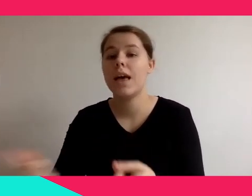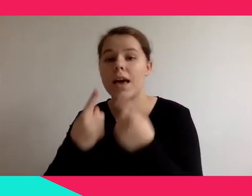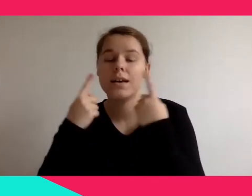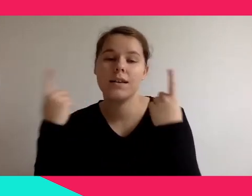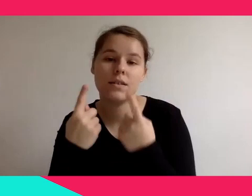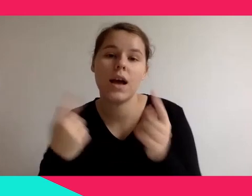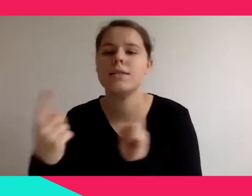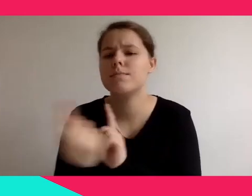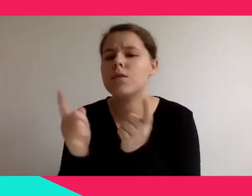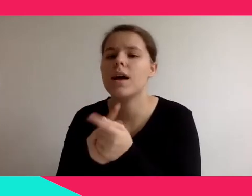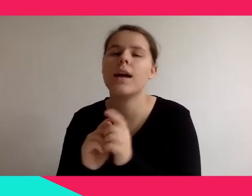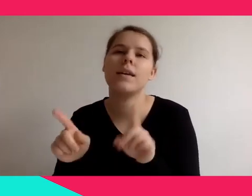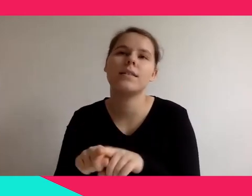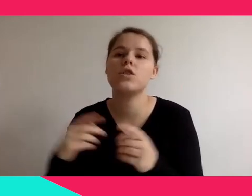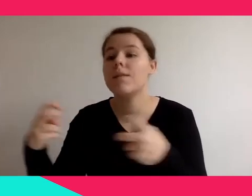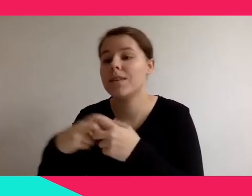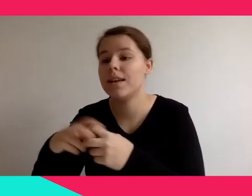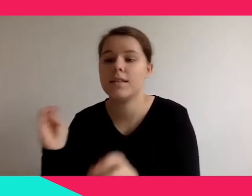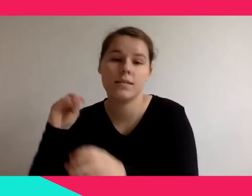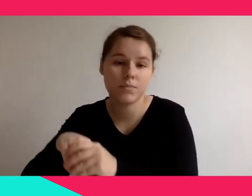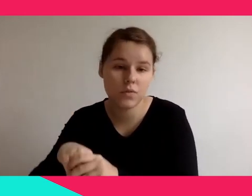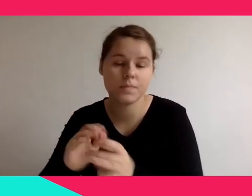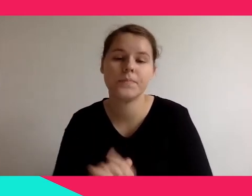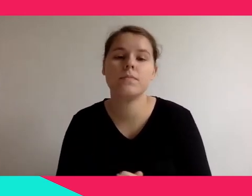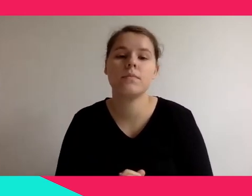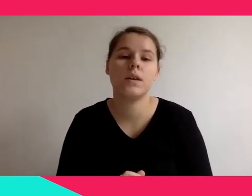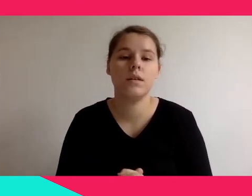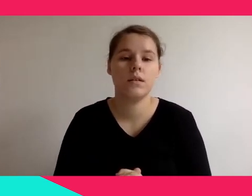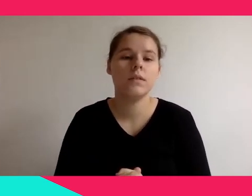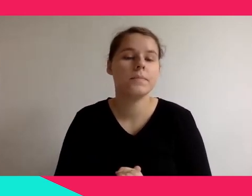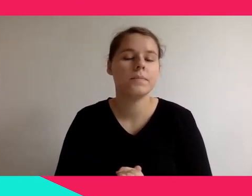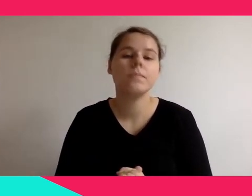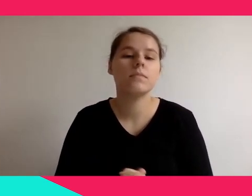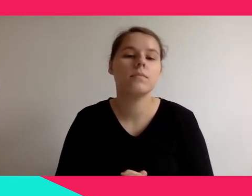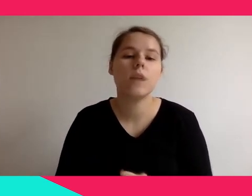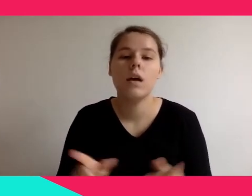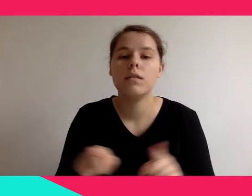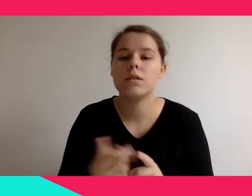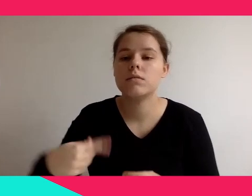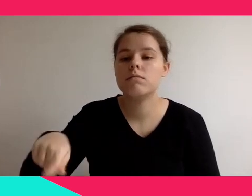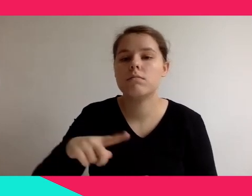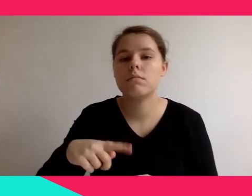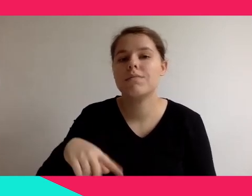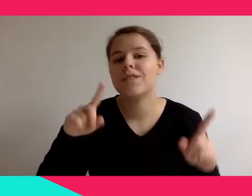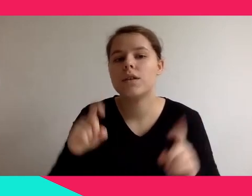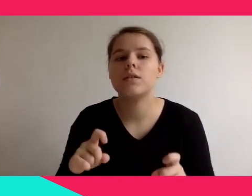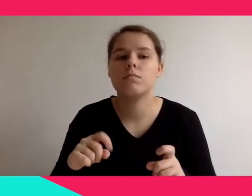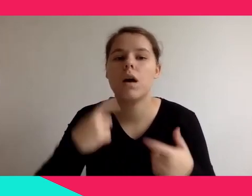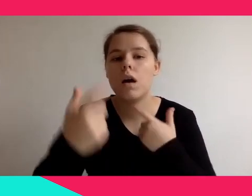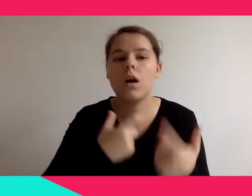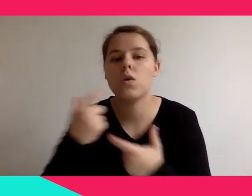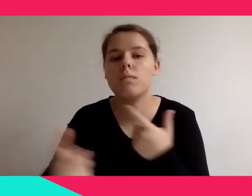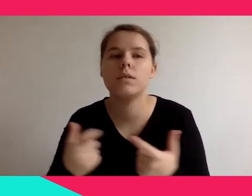context. We also started creating linked open data. So we wanted to use digital